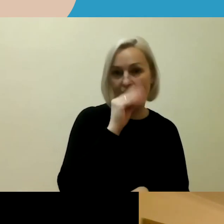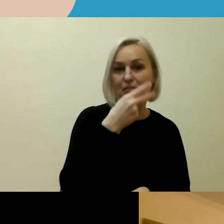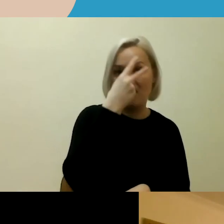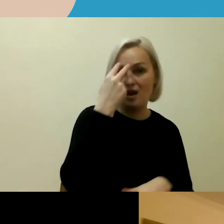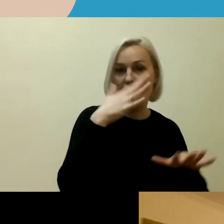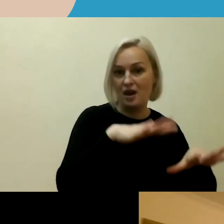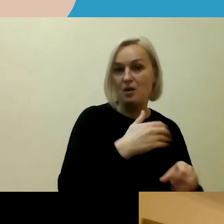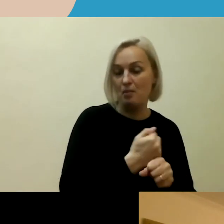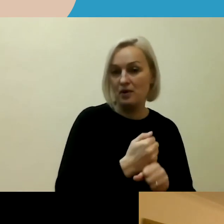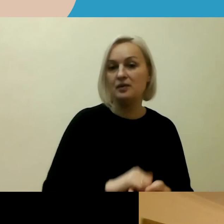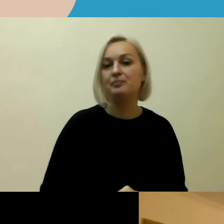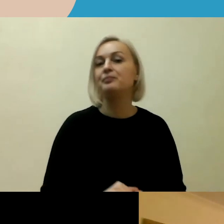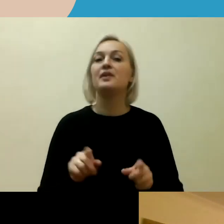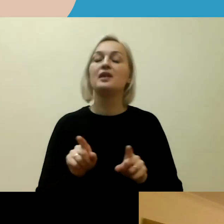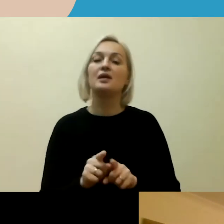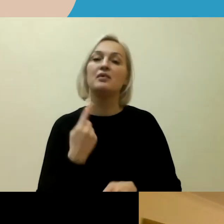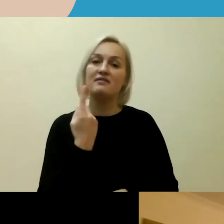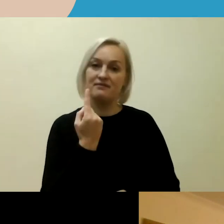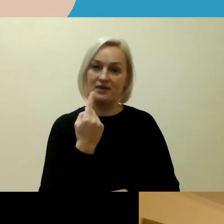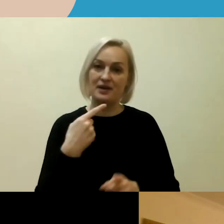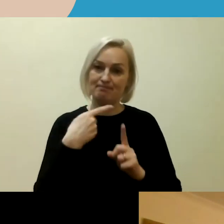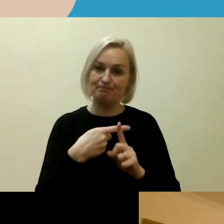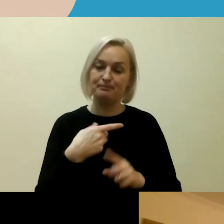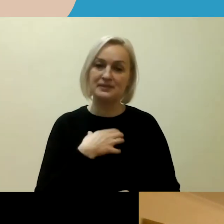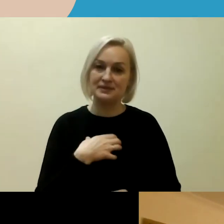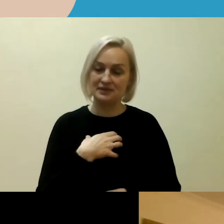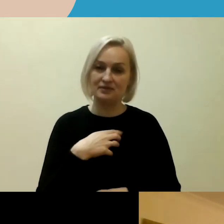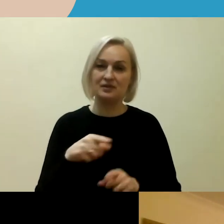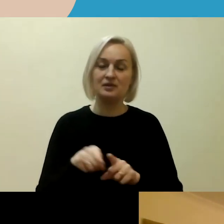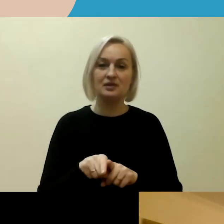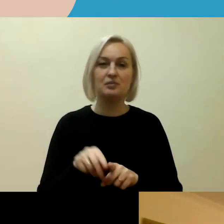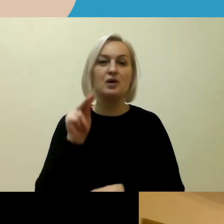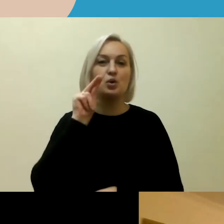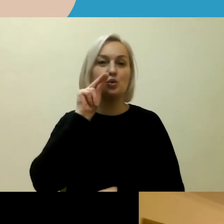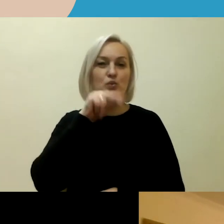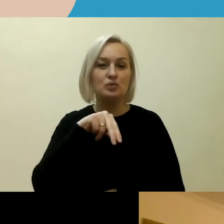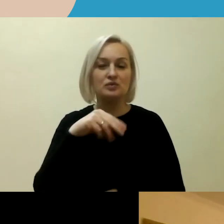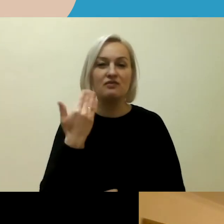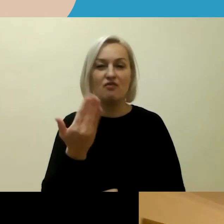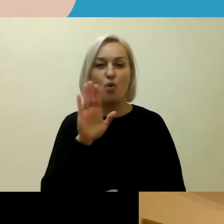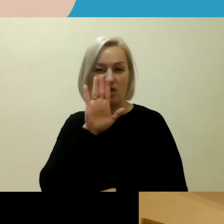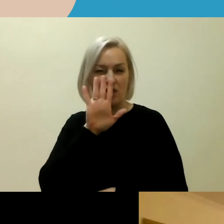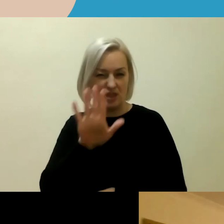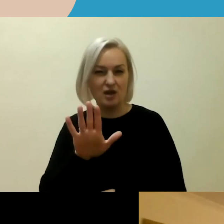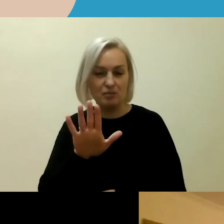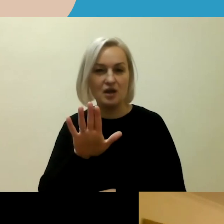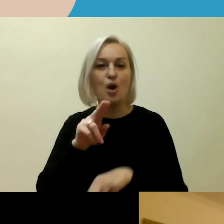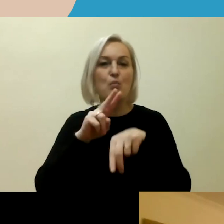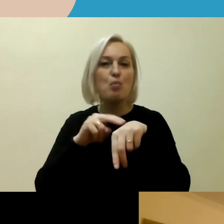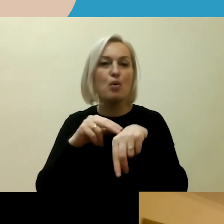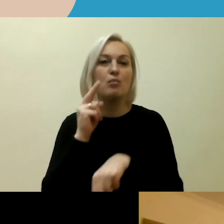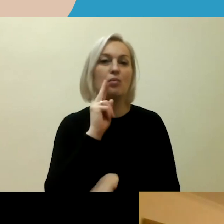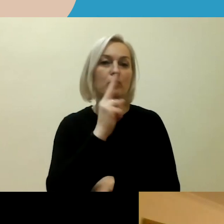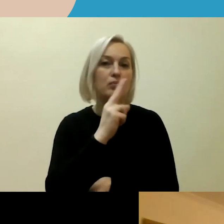somebody reports a crime to the police, there is an immediate prompt now that the police officer must